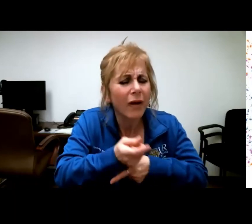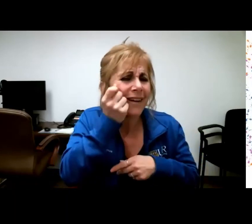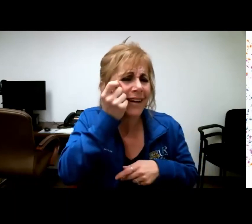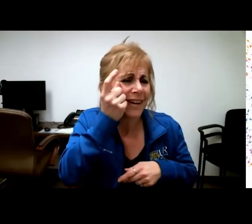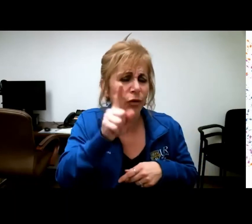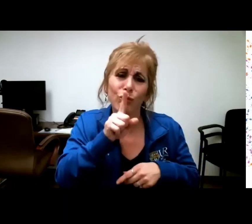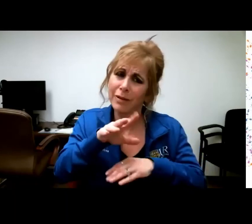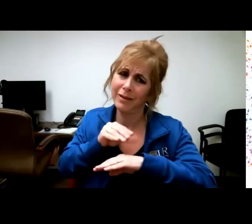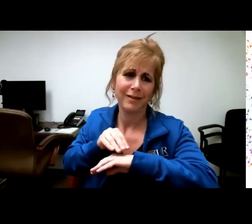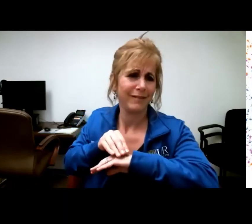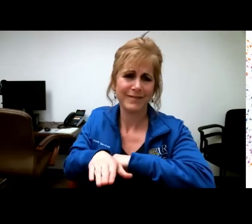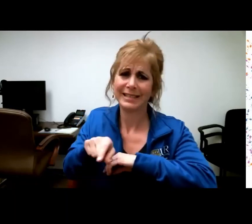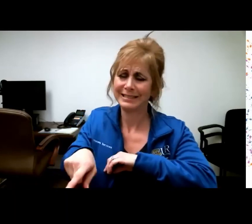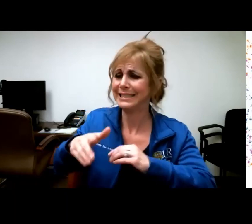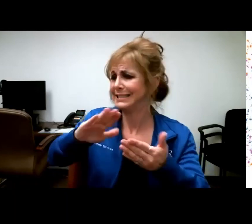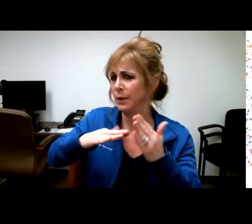community